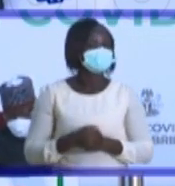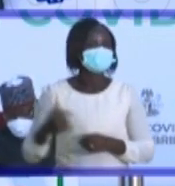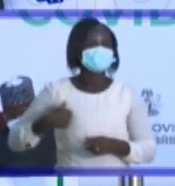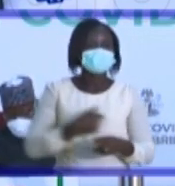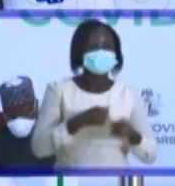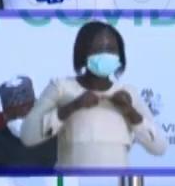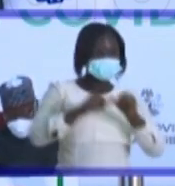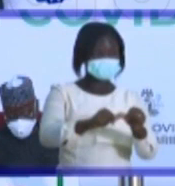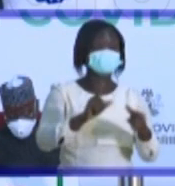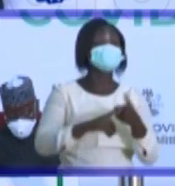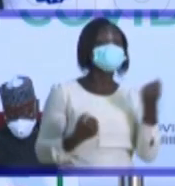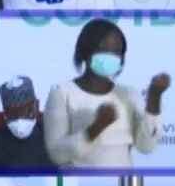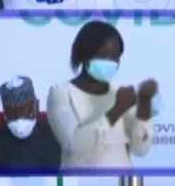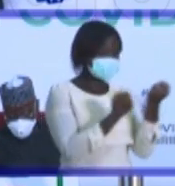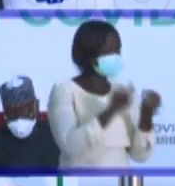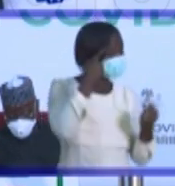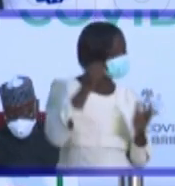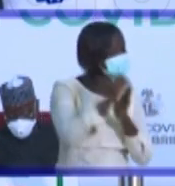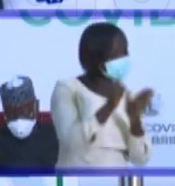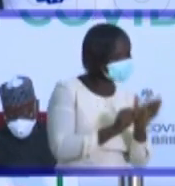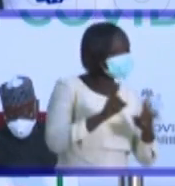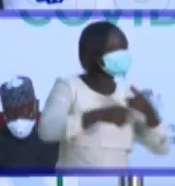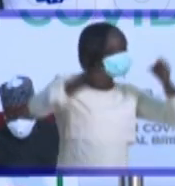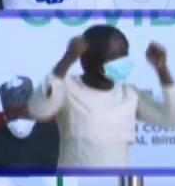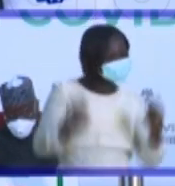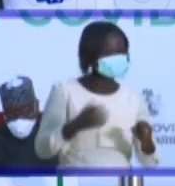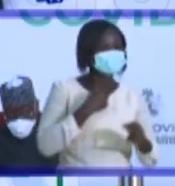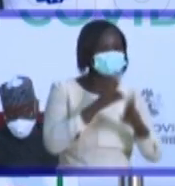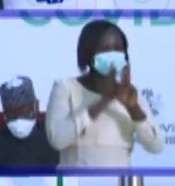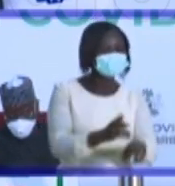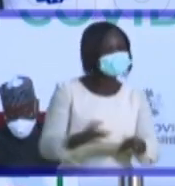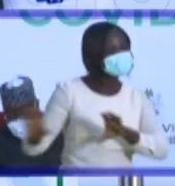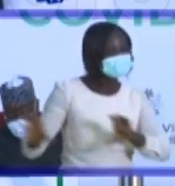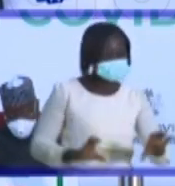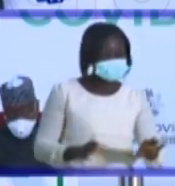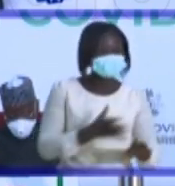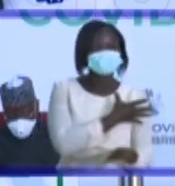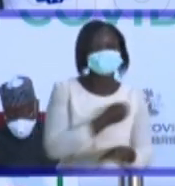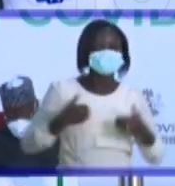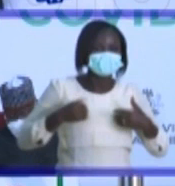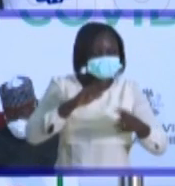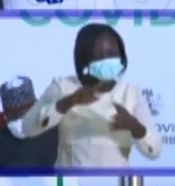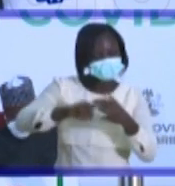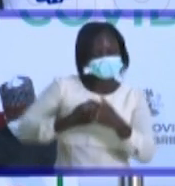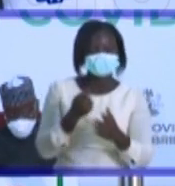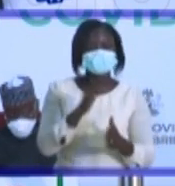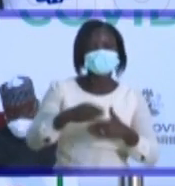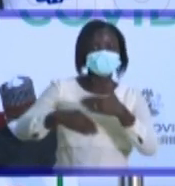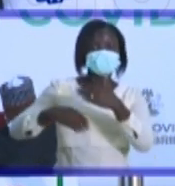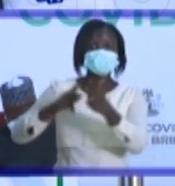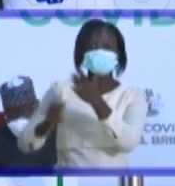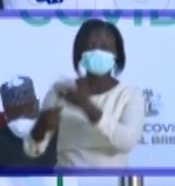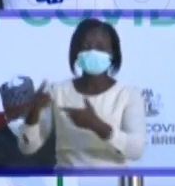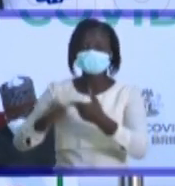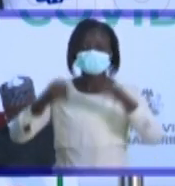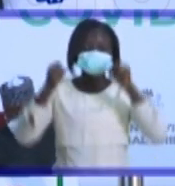We continue to advocate for states to strengthen their response activities and have begun a program to strengthen the capacity